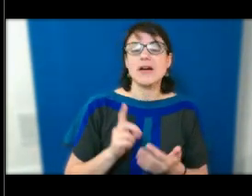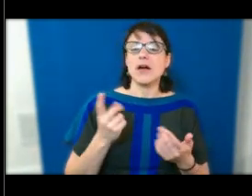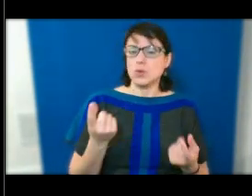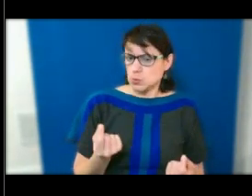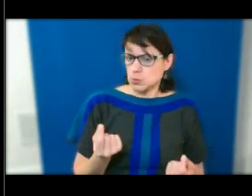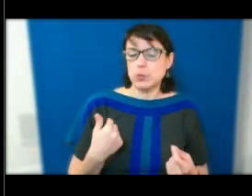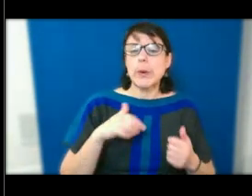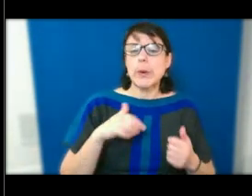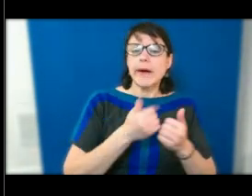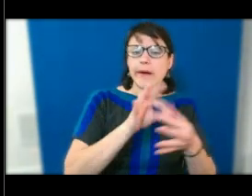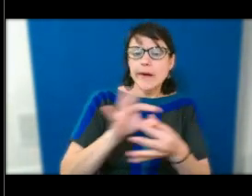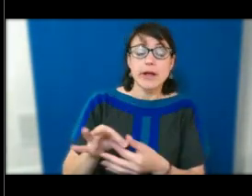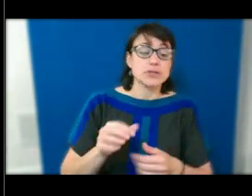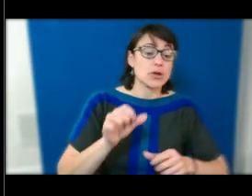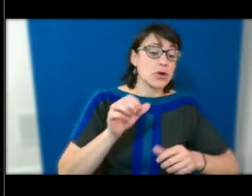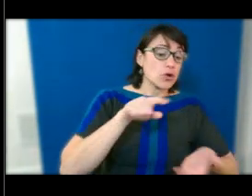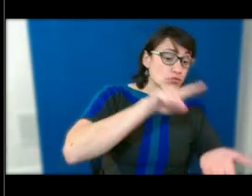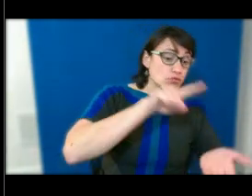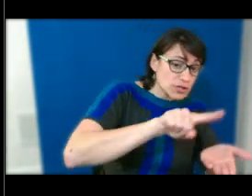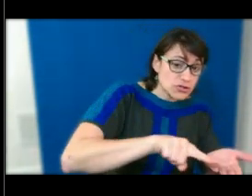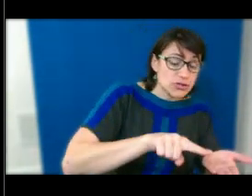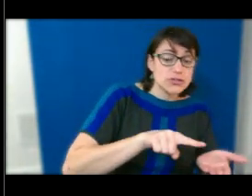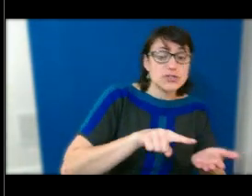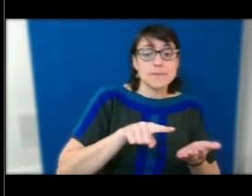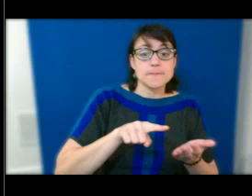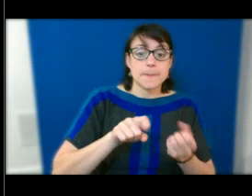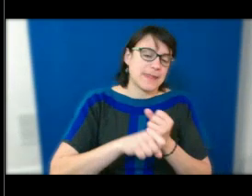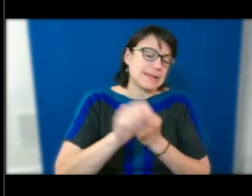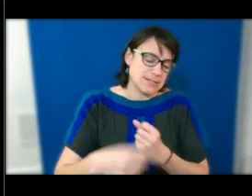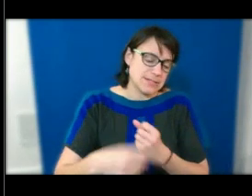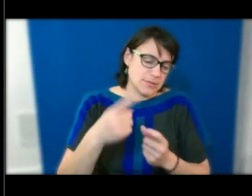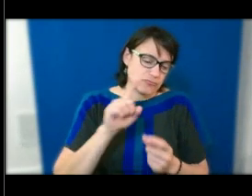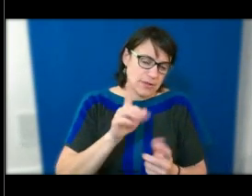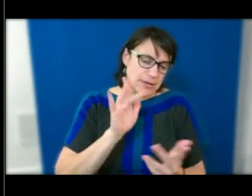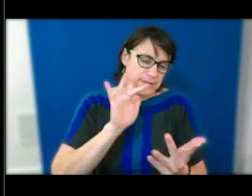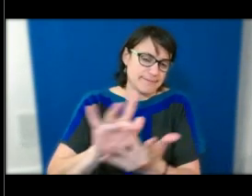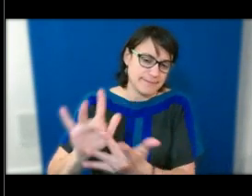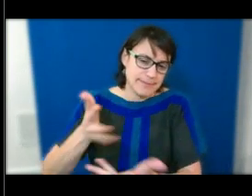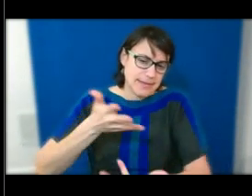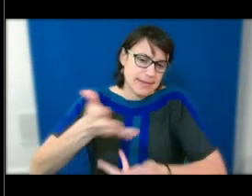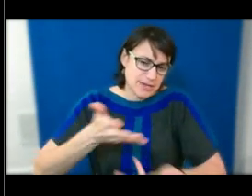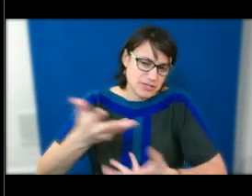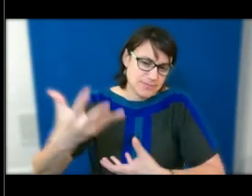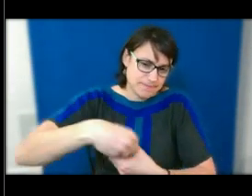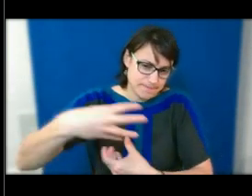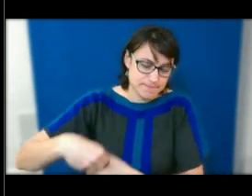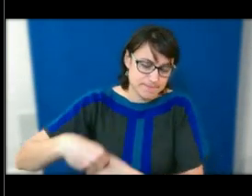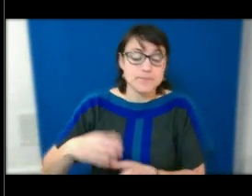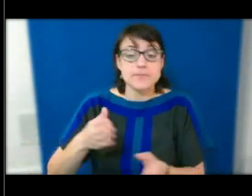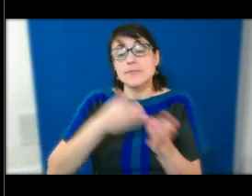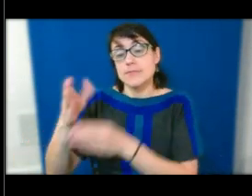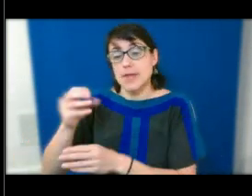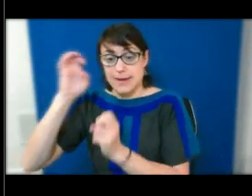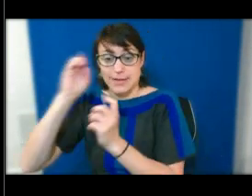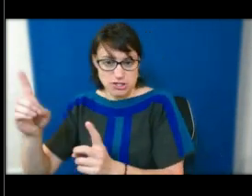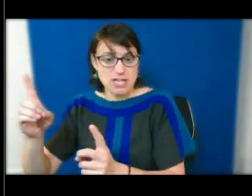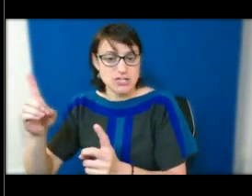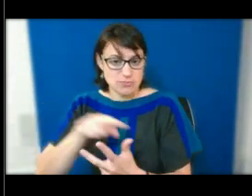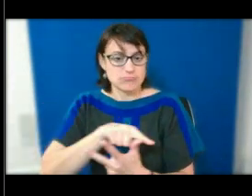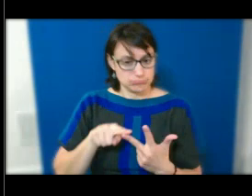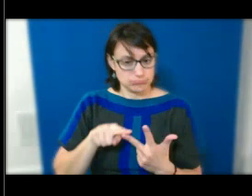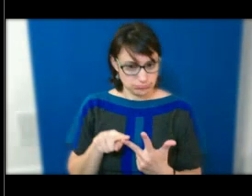what we call extension or engagement, and education, and to do that in all the projects that we do. So some of